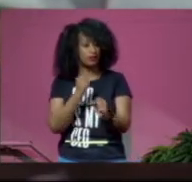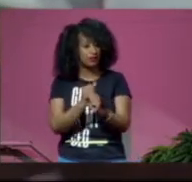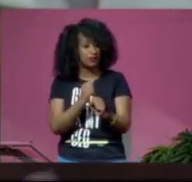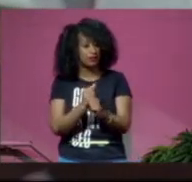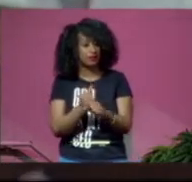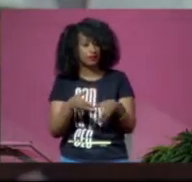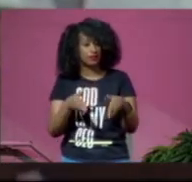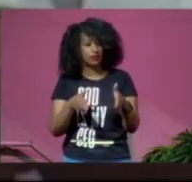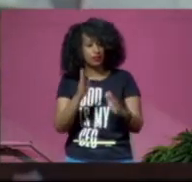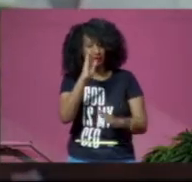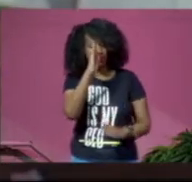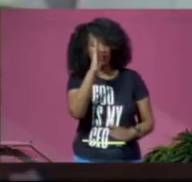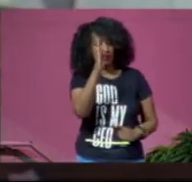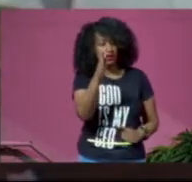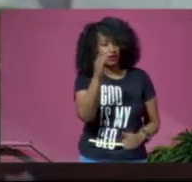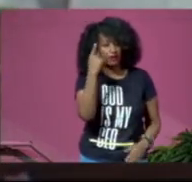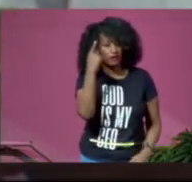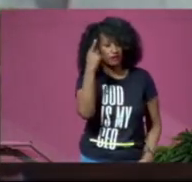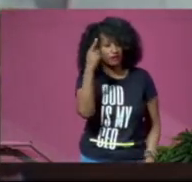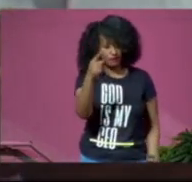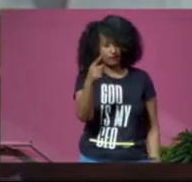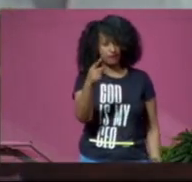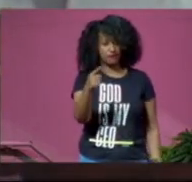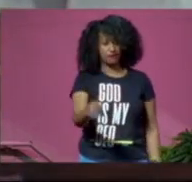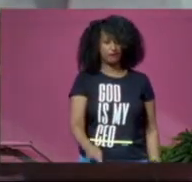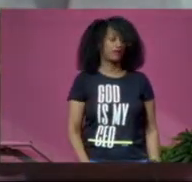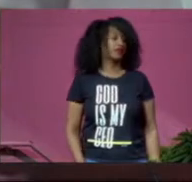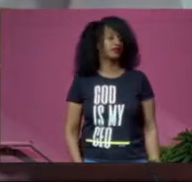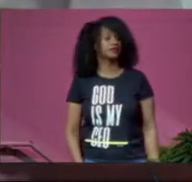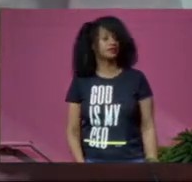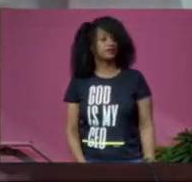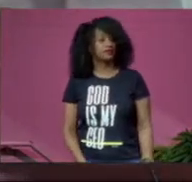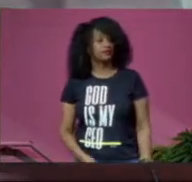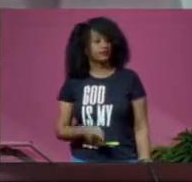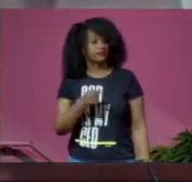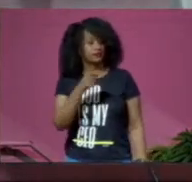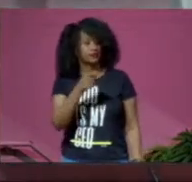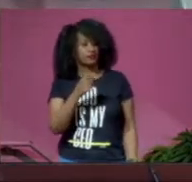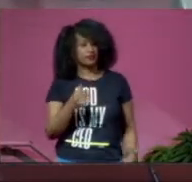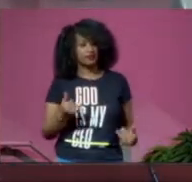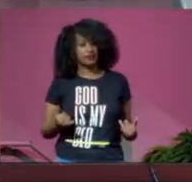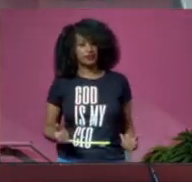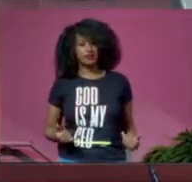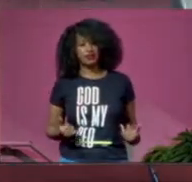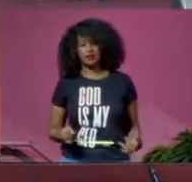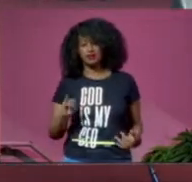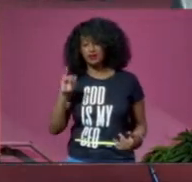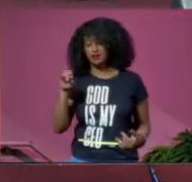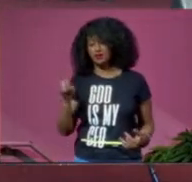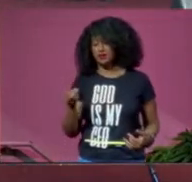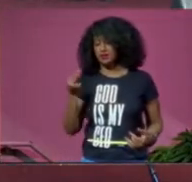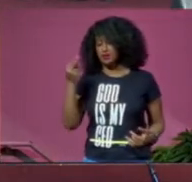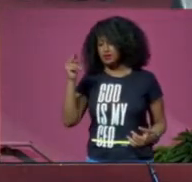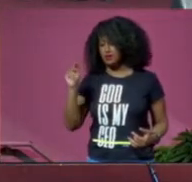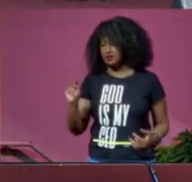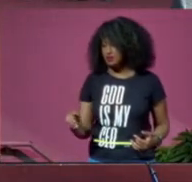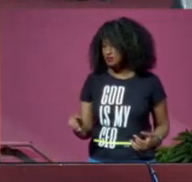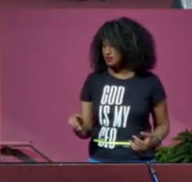paths for him. And so John the Baptist appeared in the